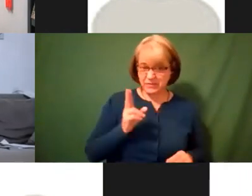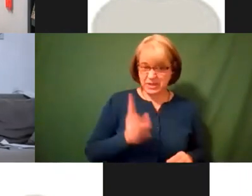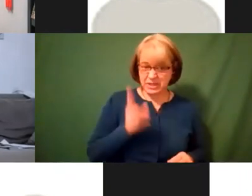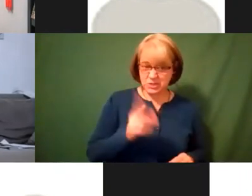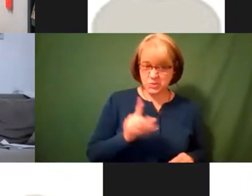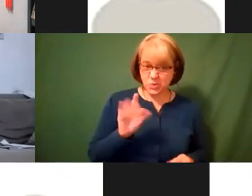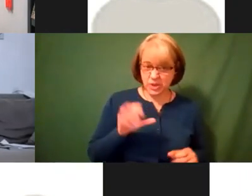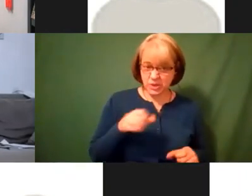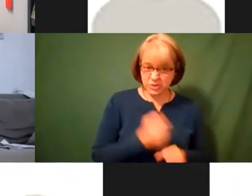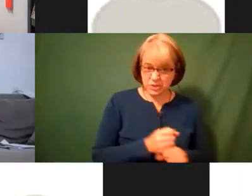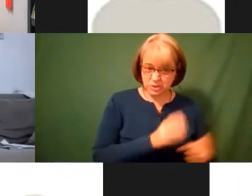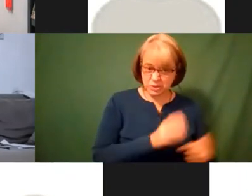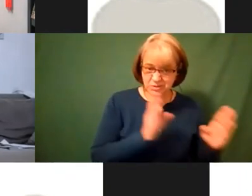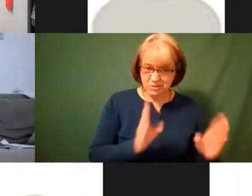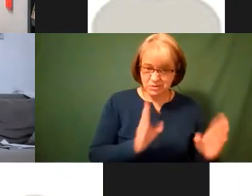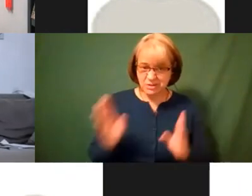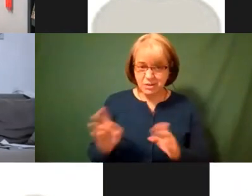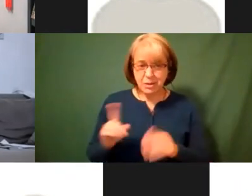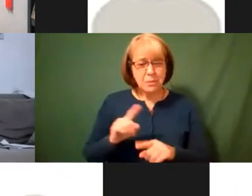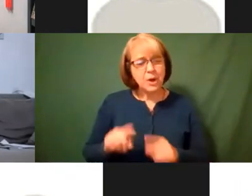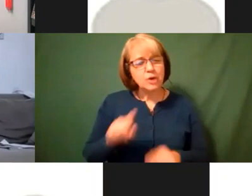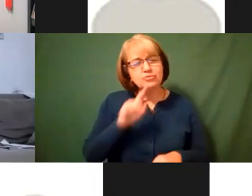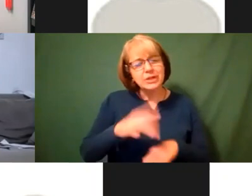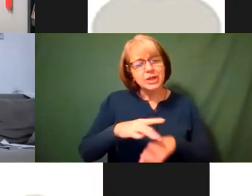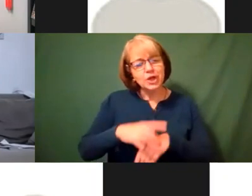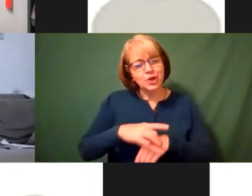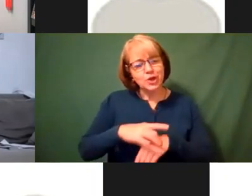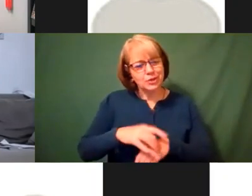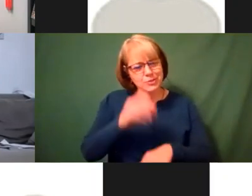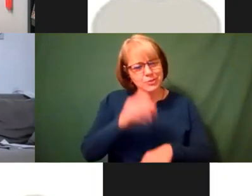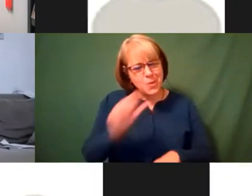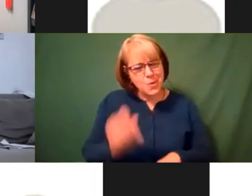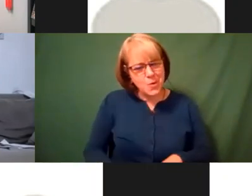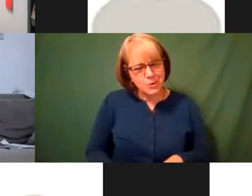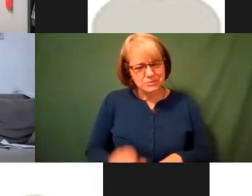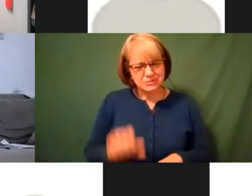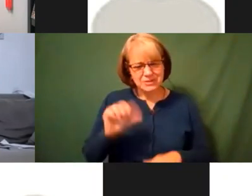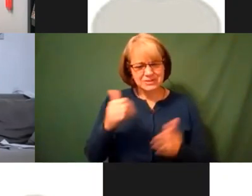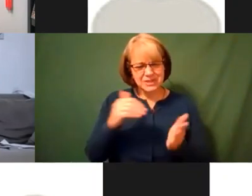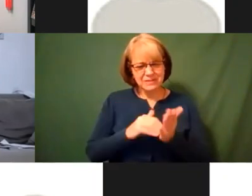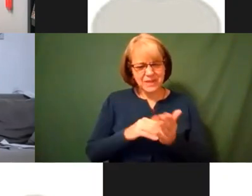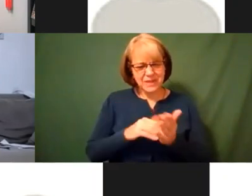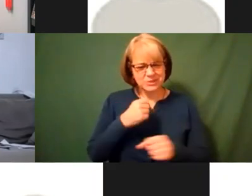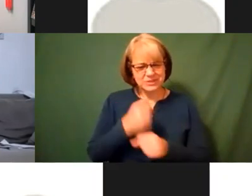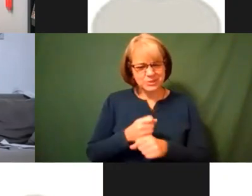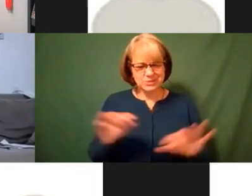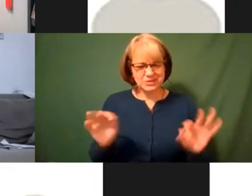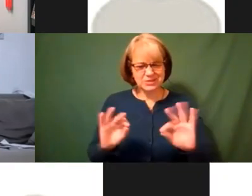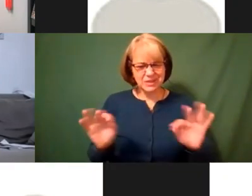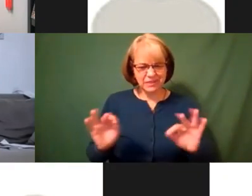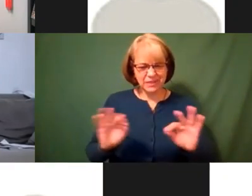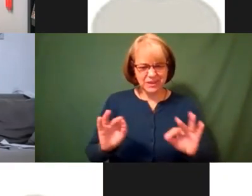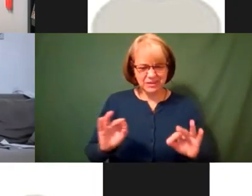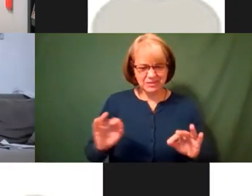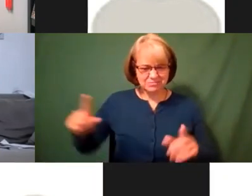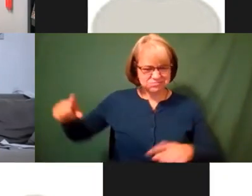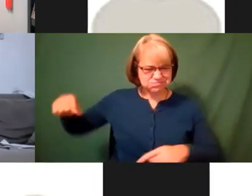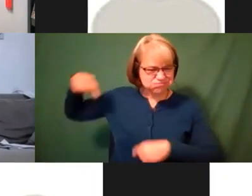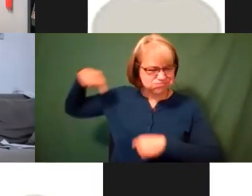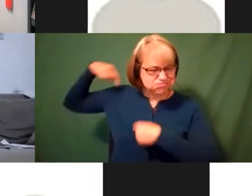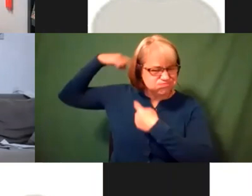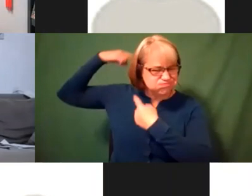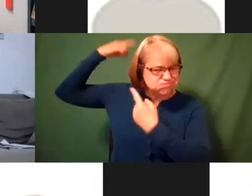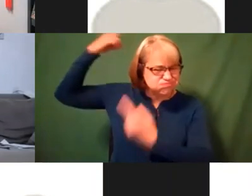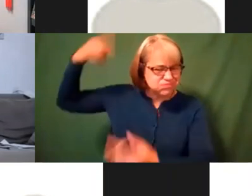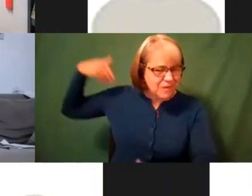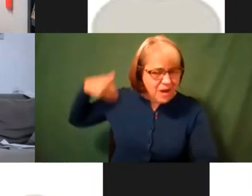time, 10,000 years is just a drop in the bucket, right? So, you know, something about the way how do we